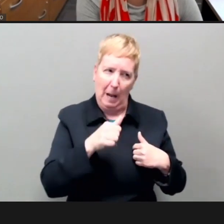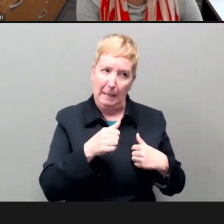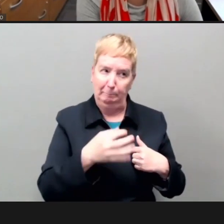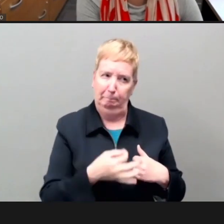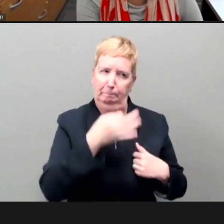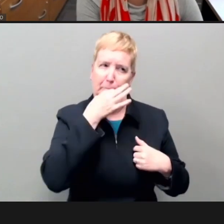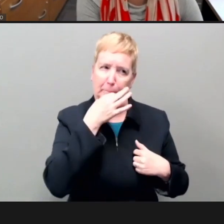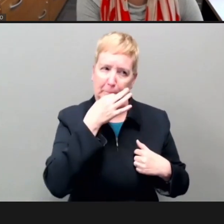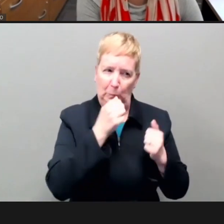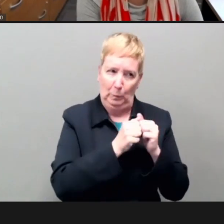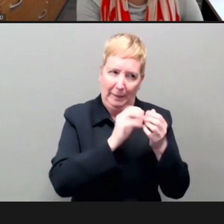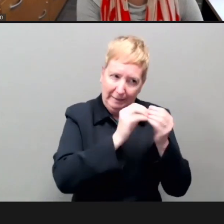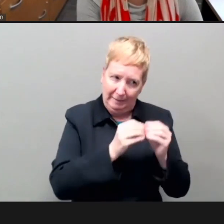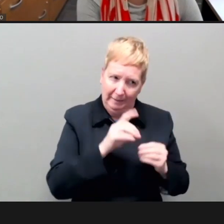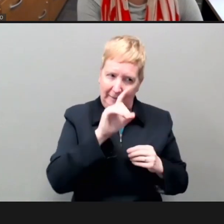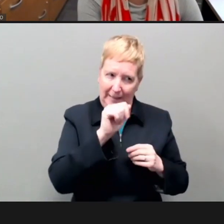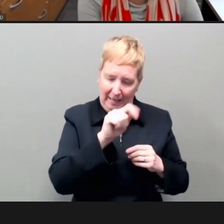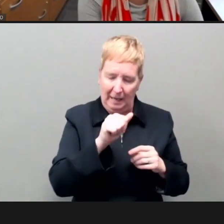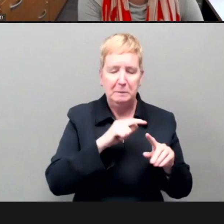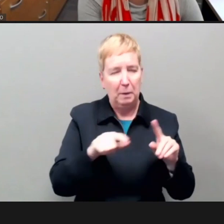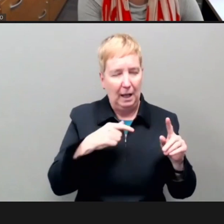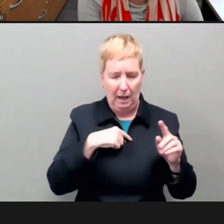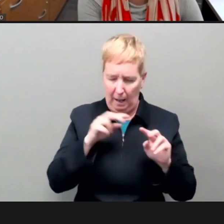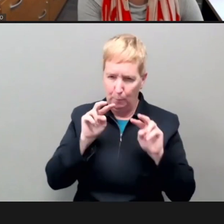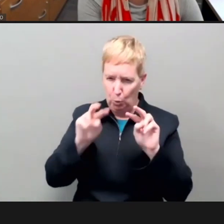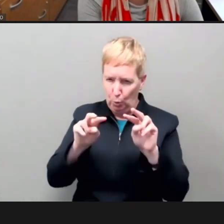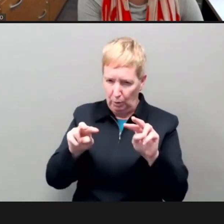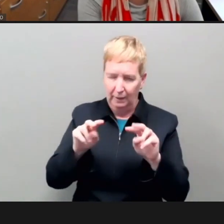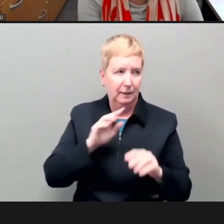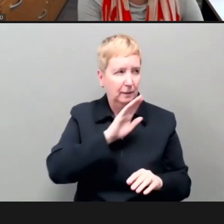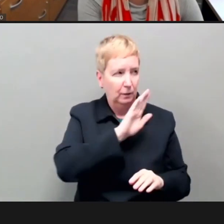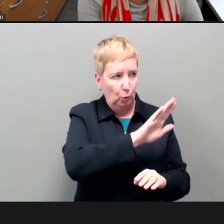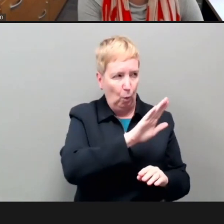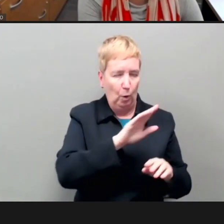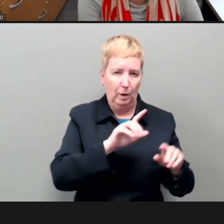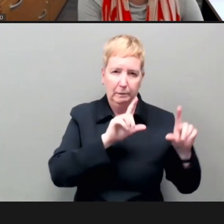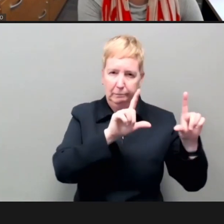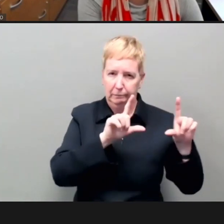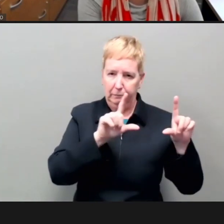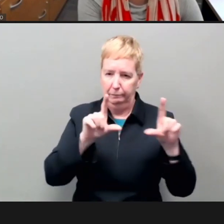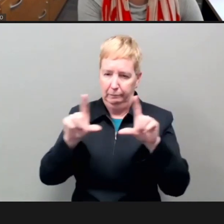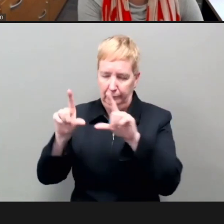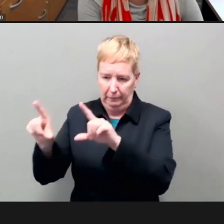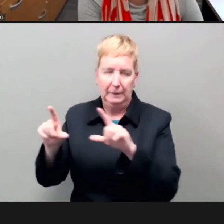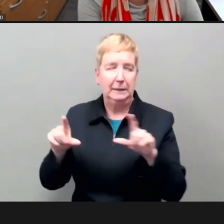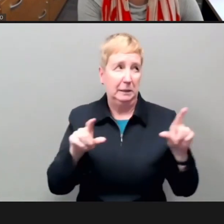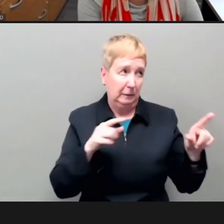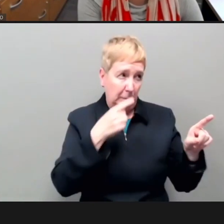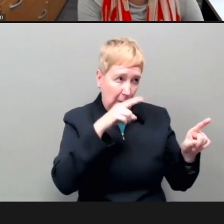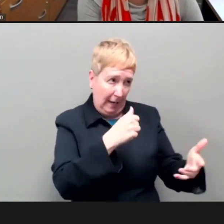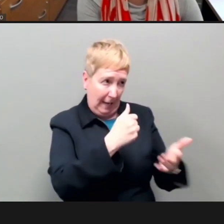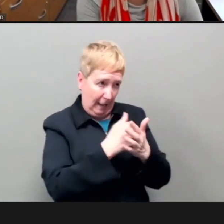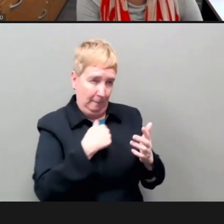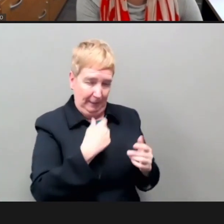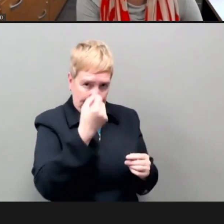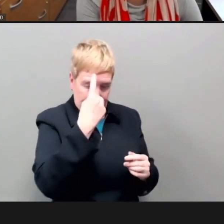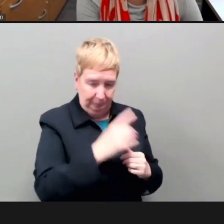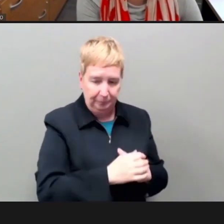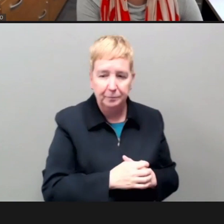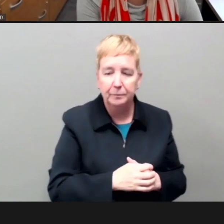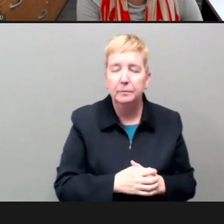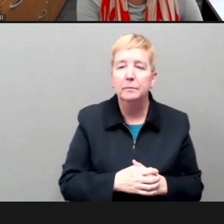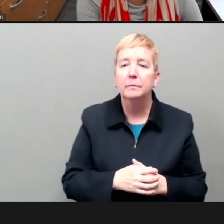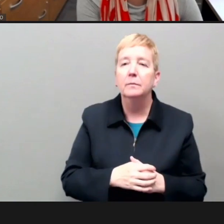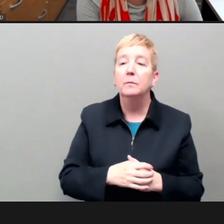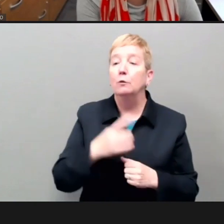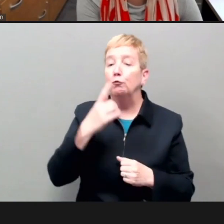to say that. But I'm looking at some of the slides. And so I'm going to start with just a clarification question. So the